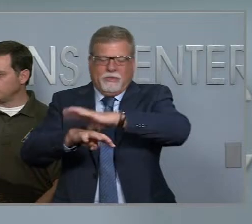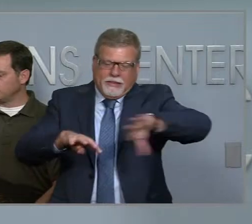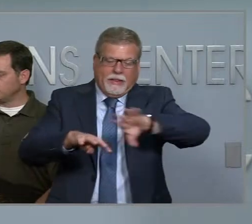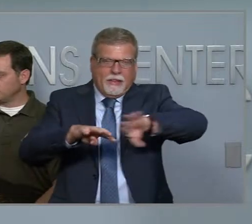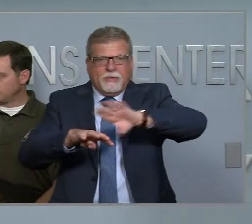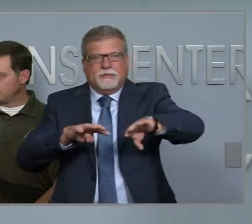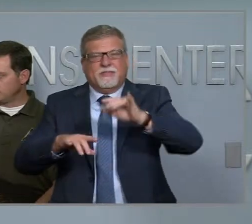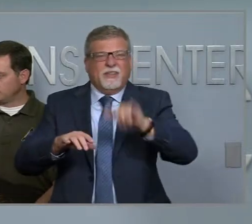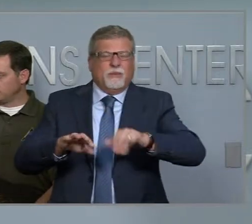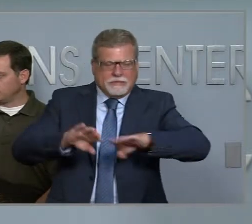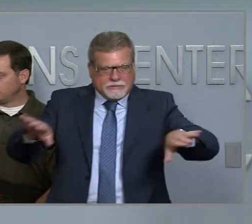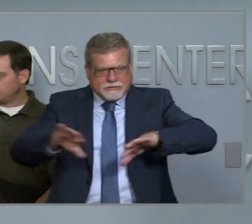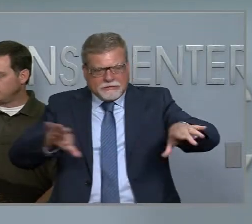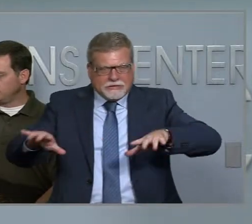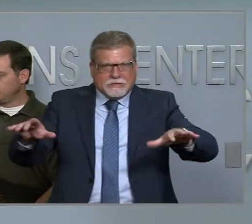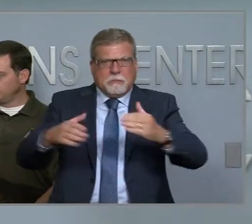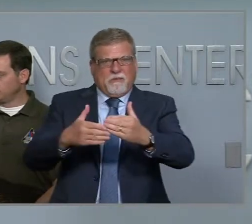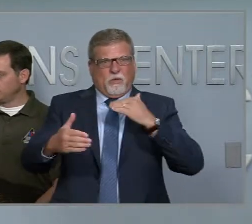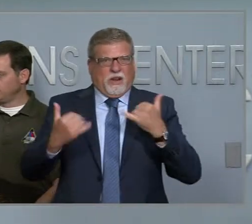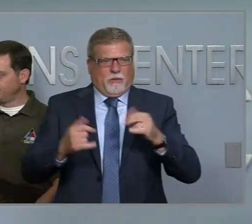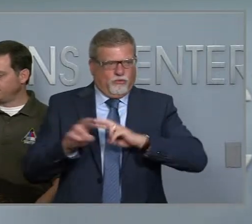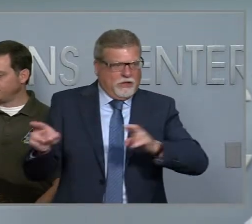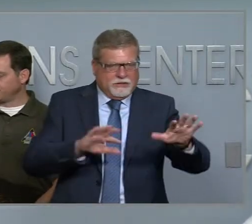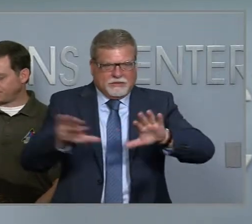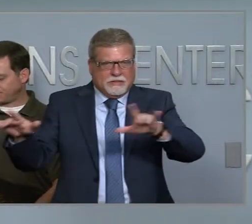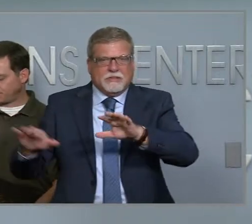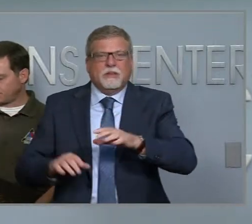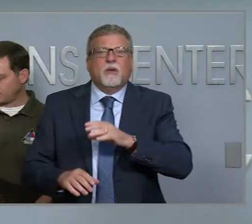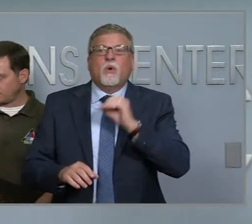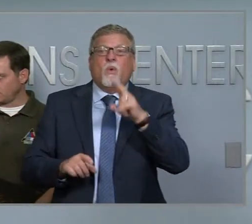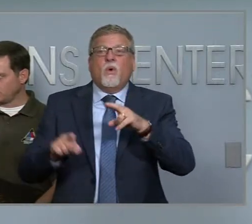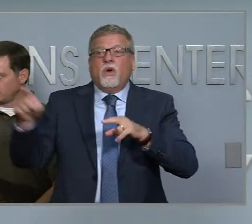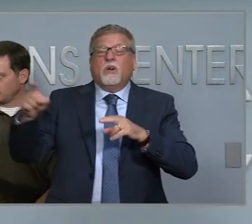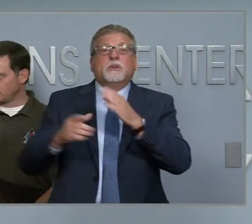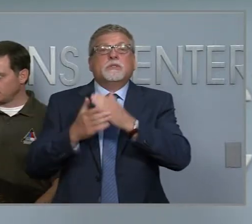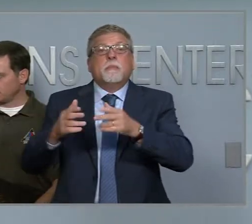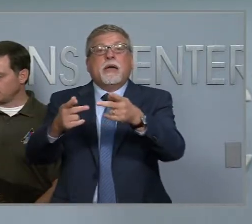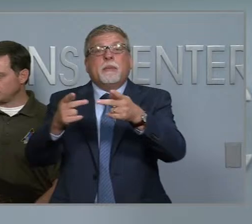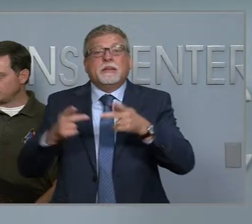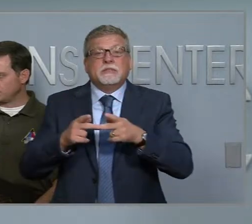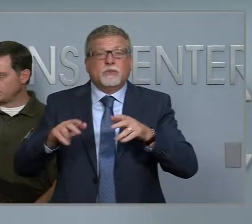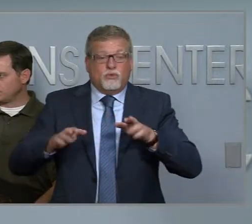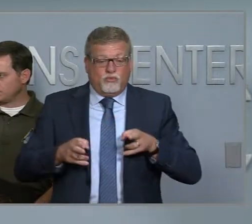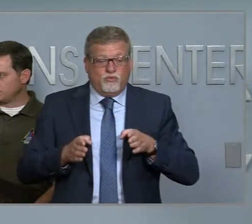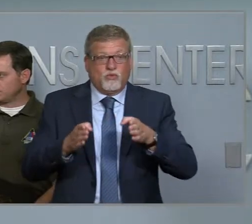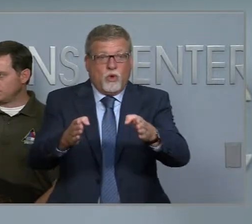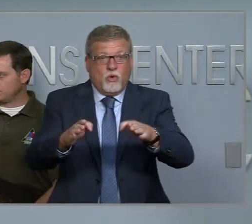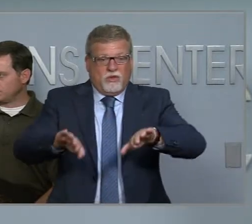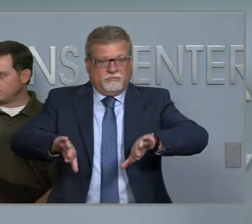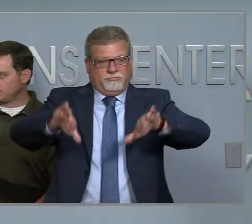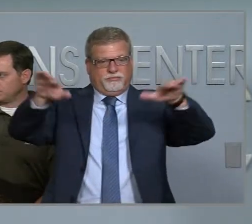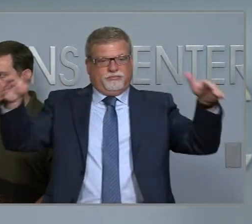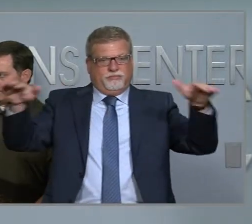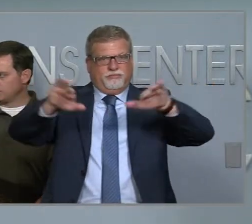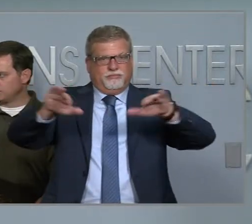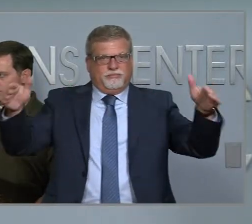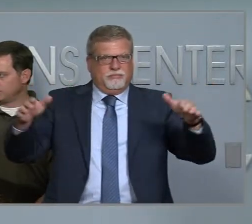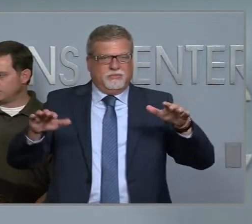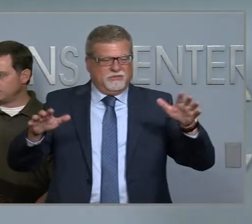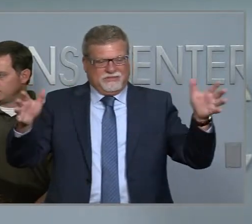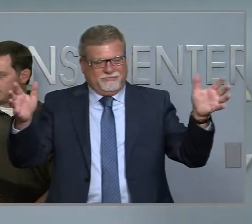in already this week, they're going around and where there's areas of high shoulder and trying to open that up to get any standing water off of the